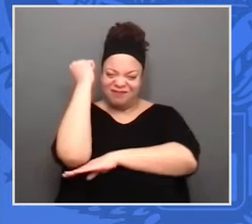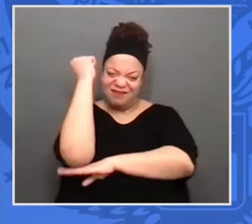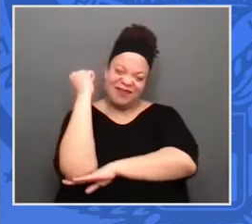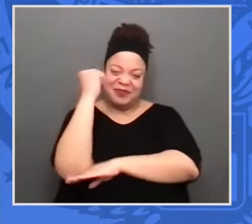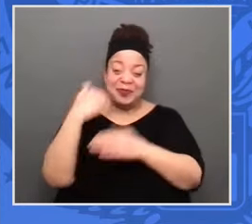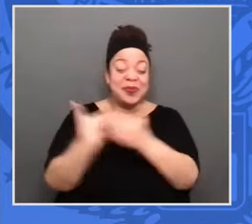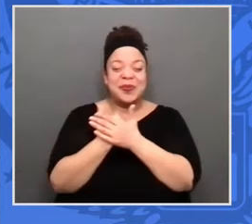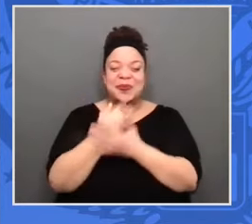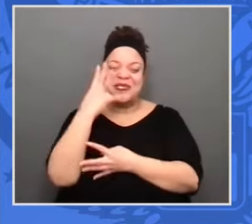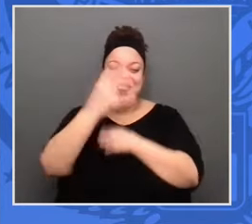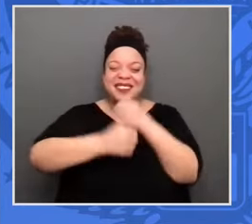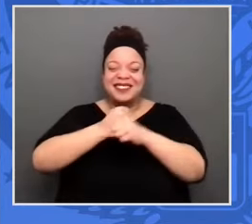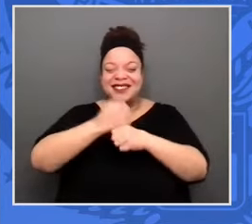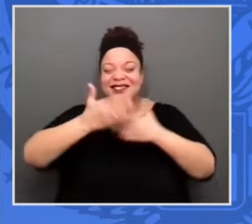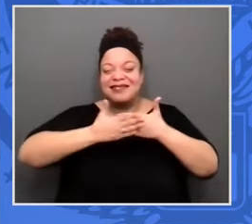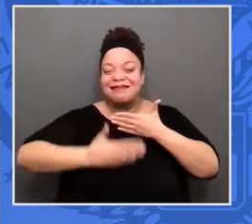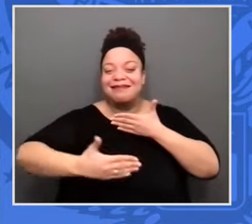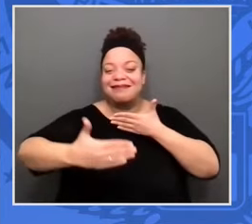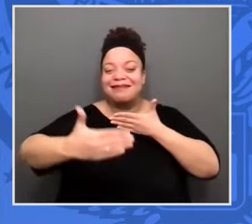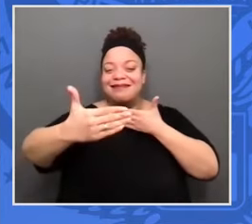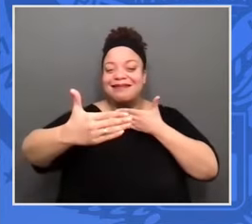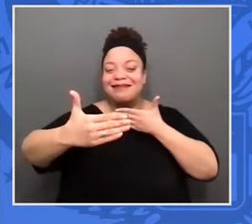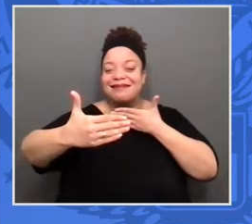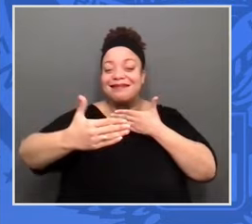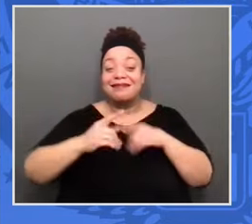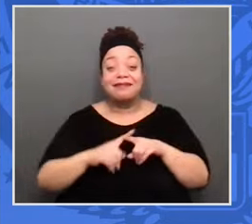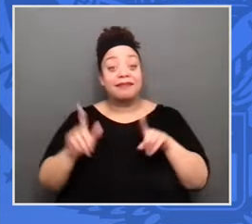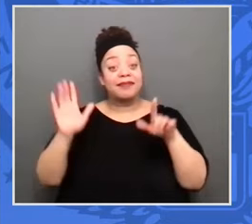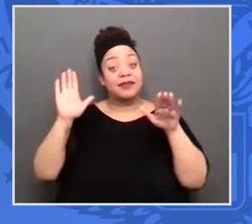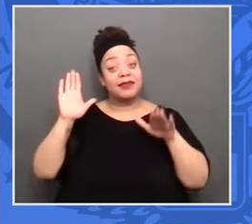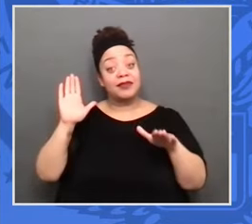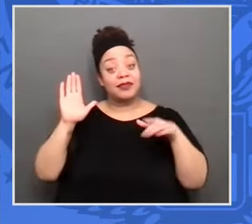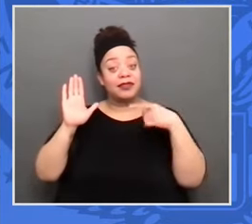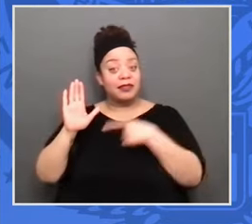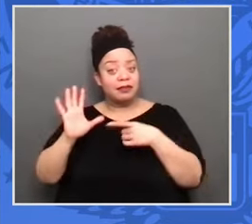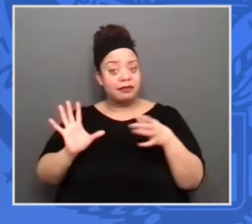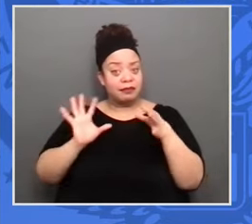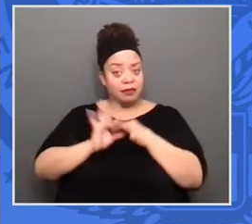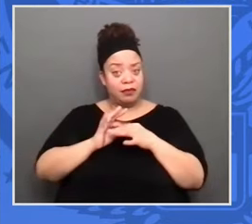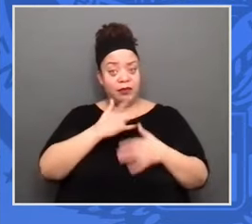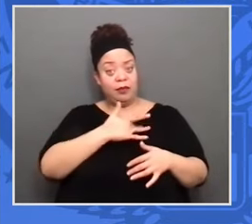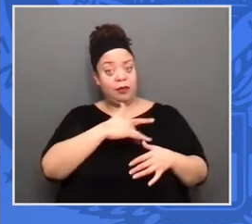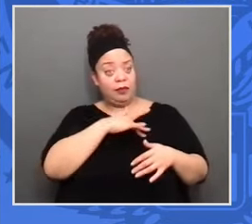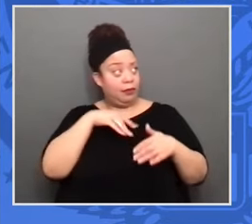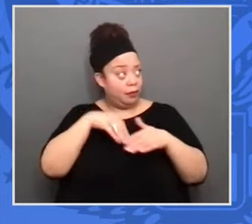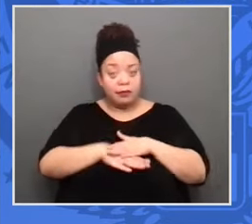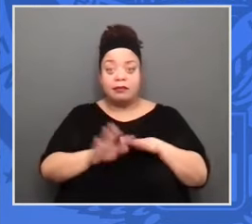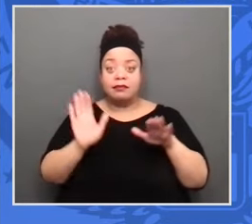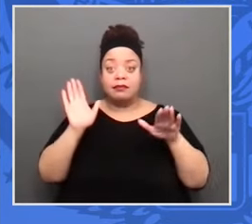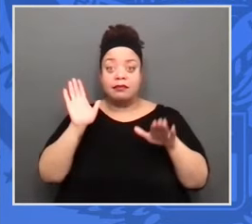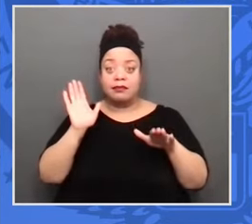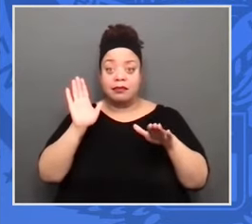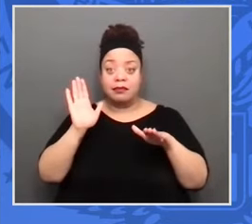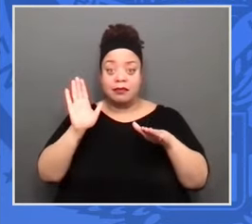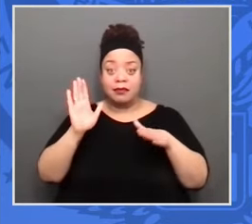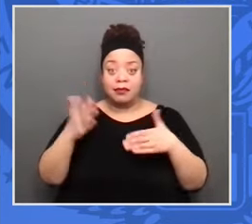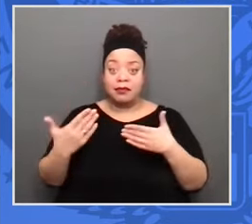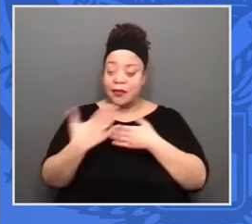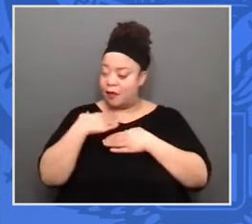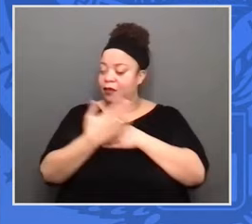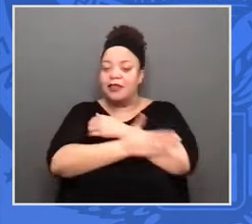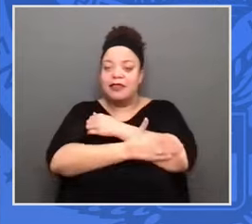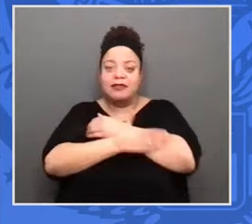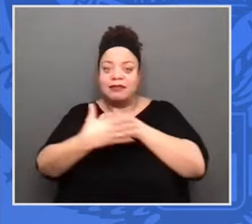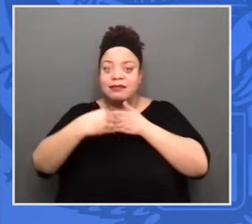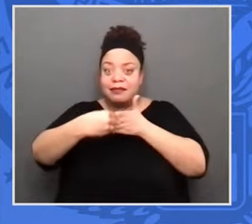about much more than the swearing-in of our next national leaders. This day is about witnessing the